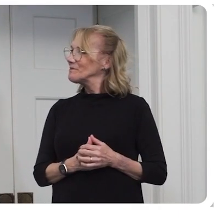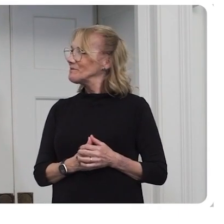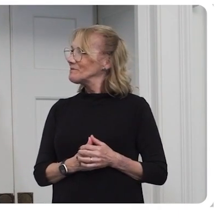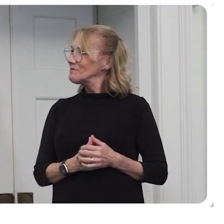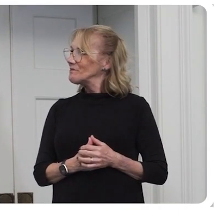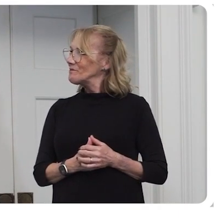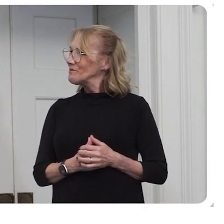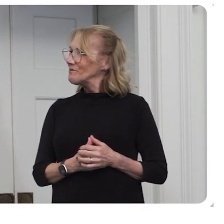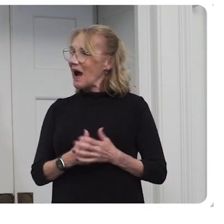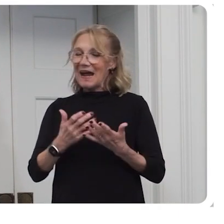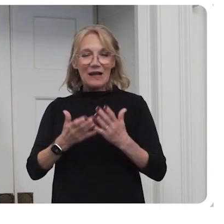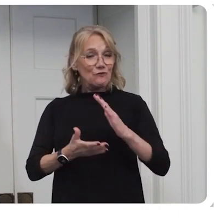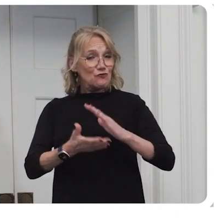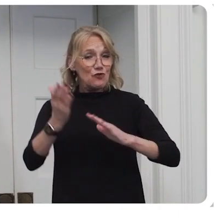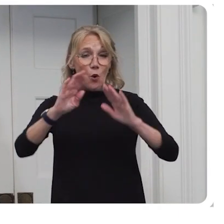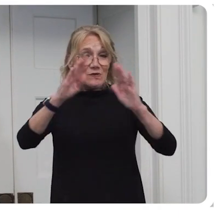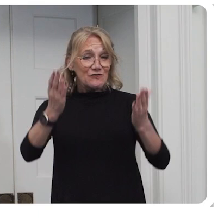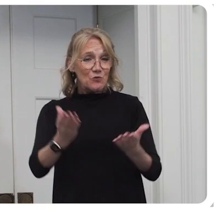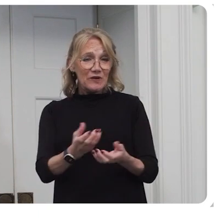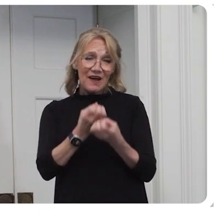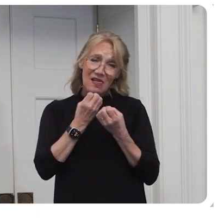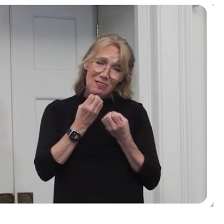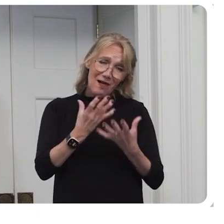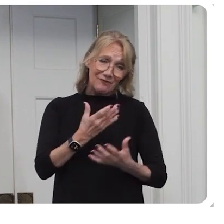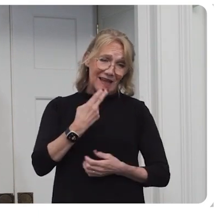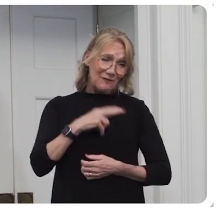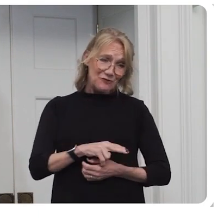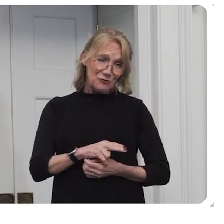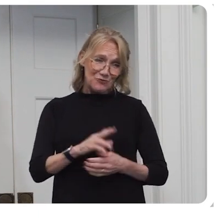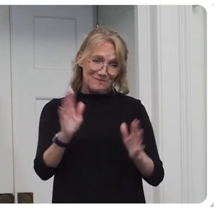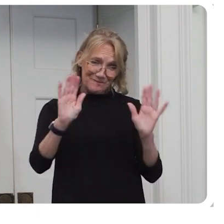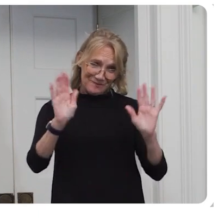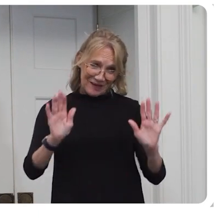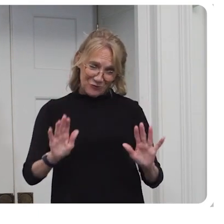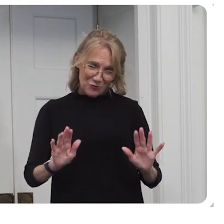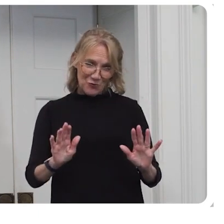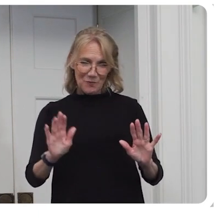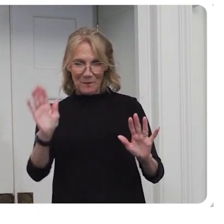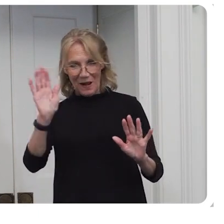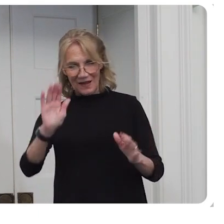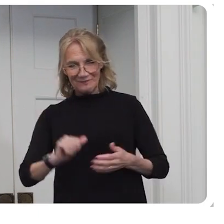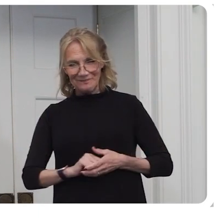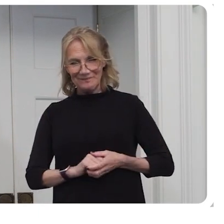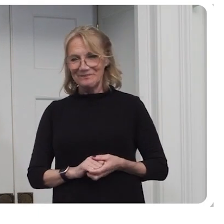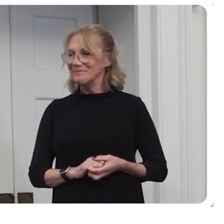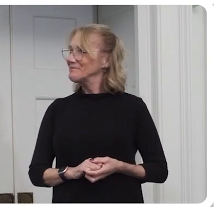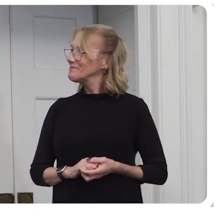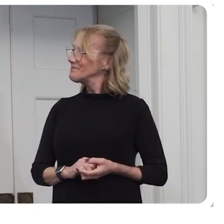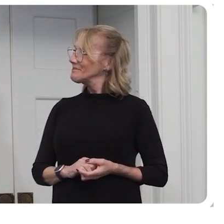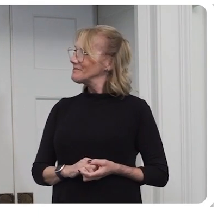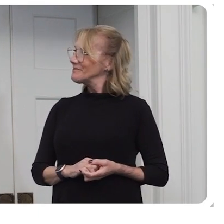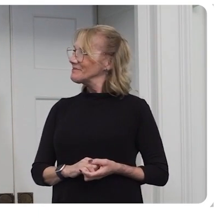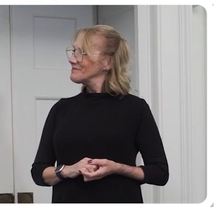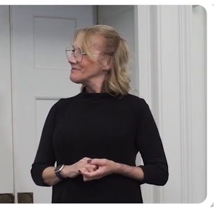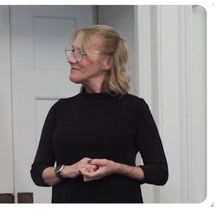everyone. And I'll let you go into the world and have a lovely afternoon. Thank you. Thank you.